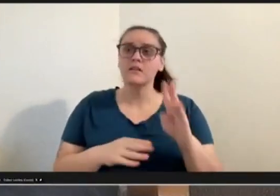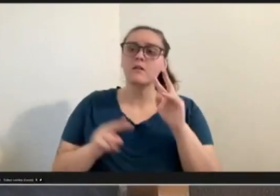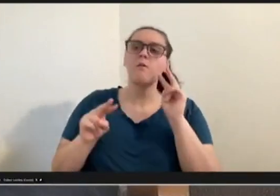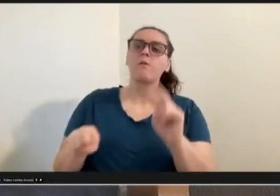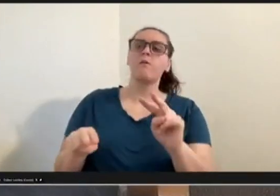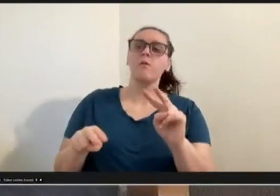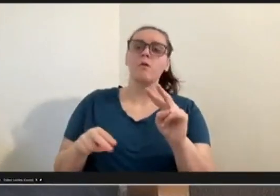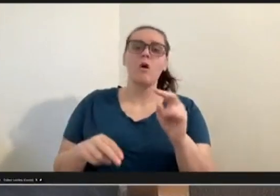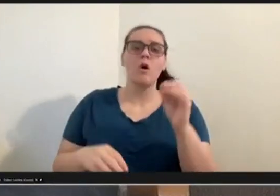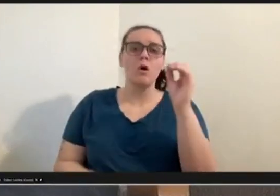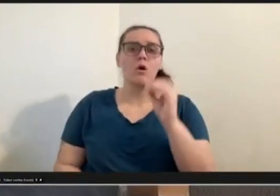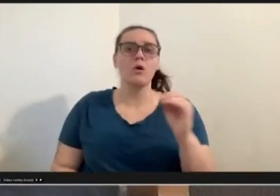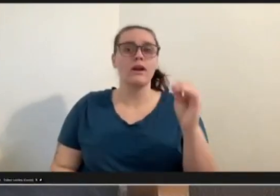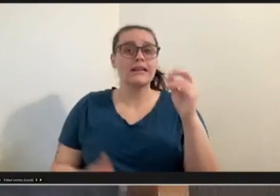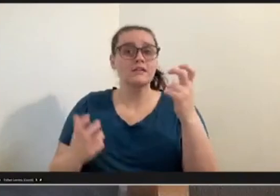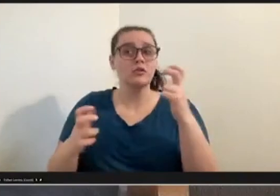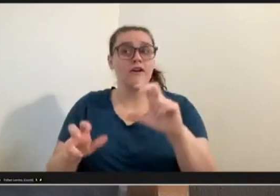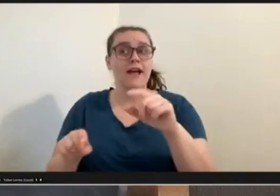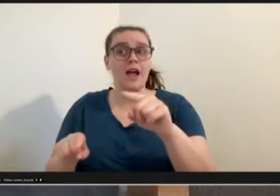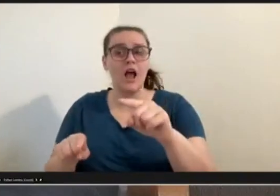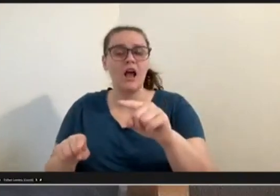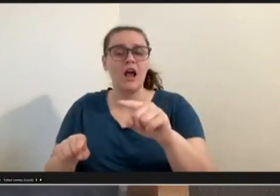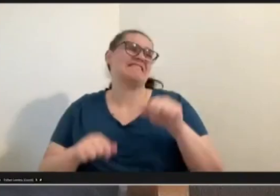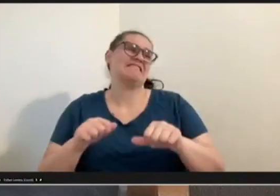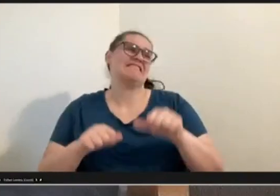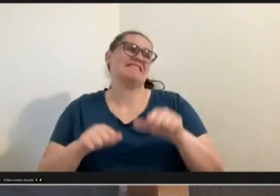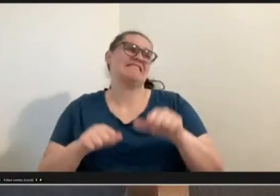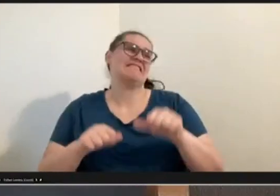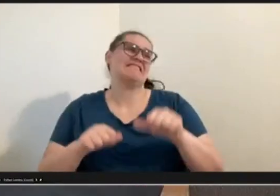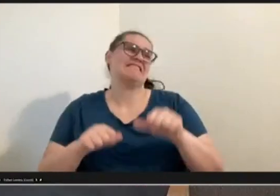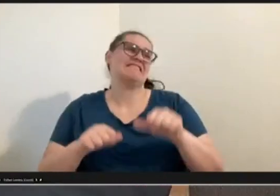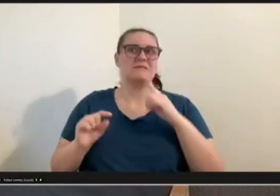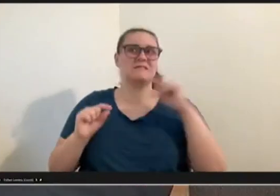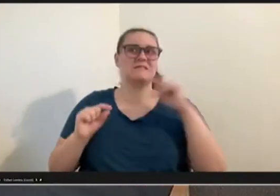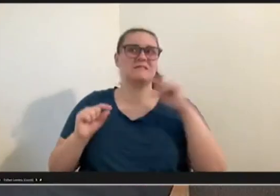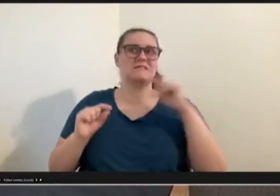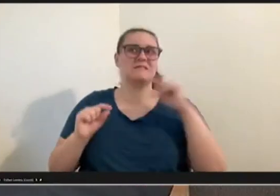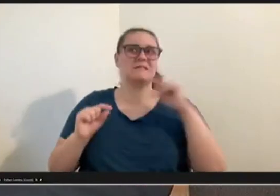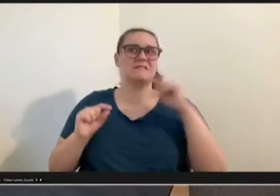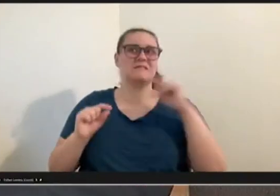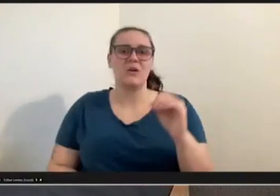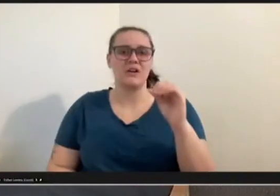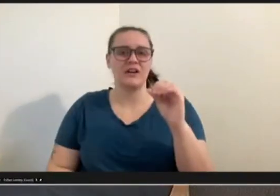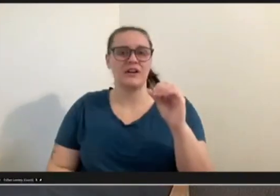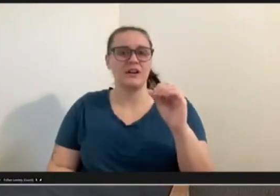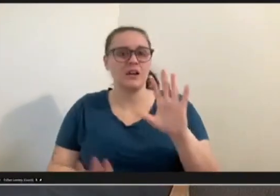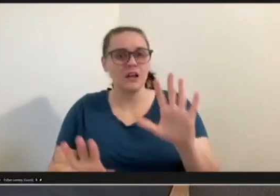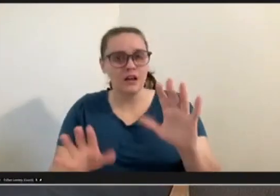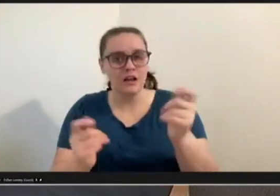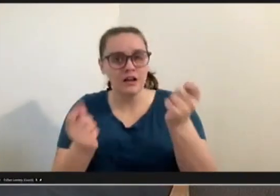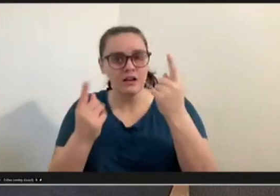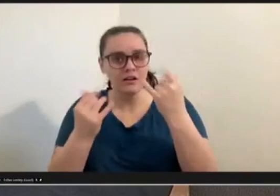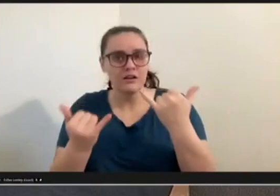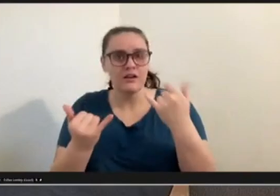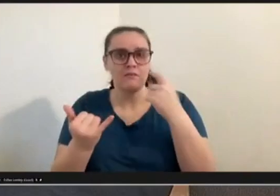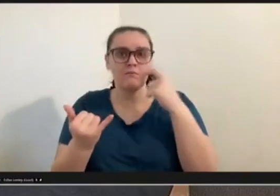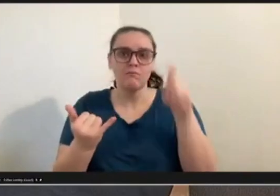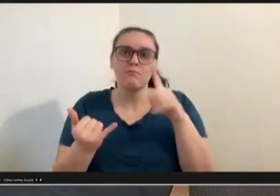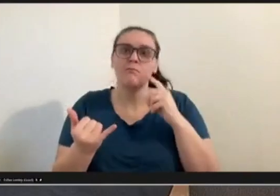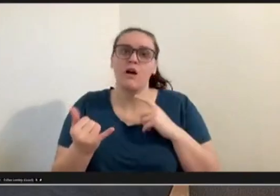uncertainty and less of a reason to come here at a time where we must maintain competitiveness with the rest of the